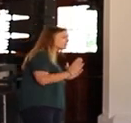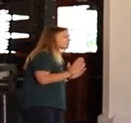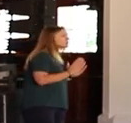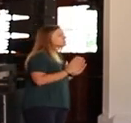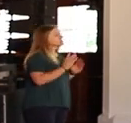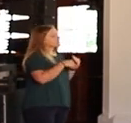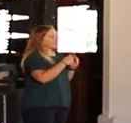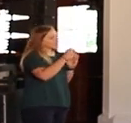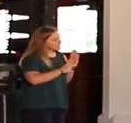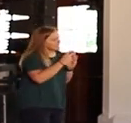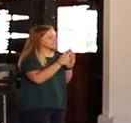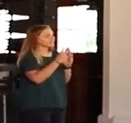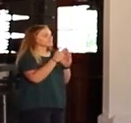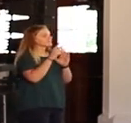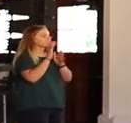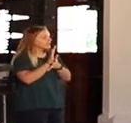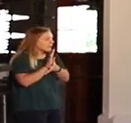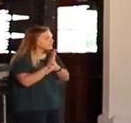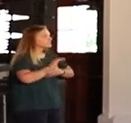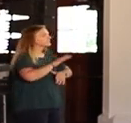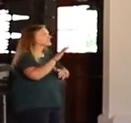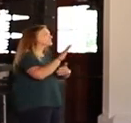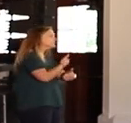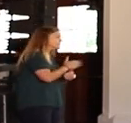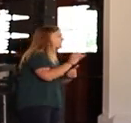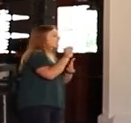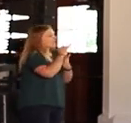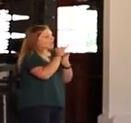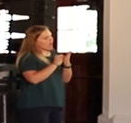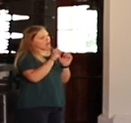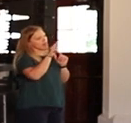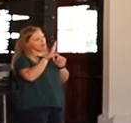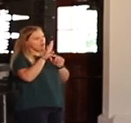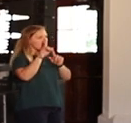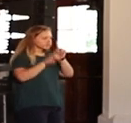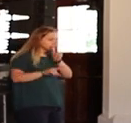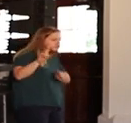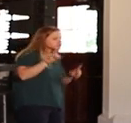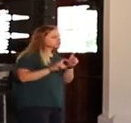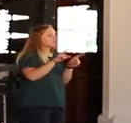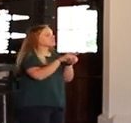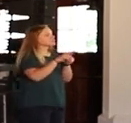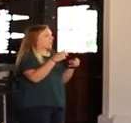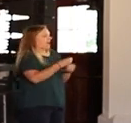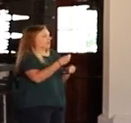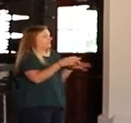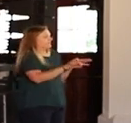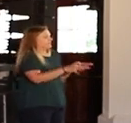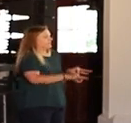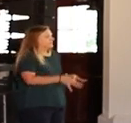over readings and films and music and art and laboratory experiments and mathematical